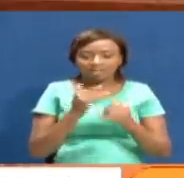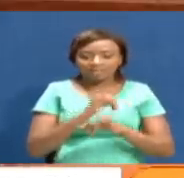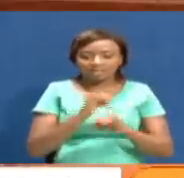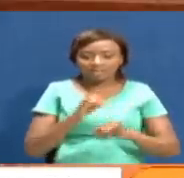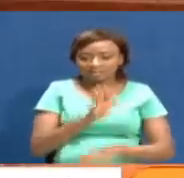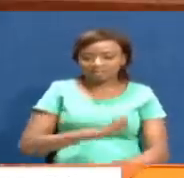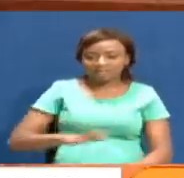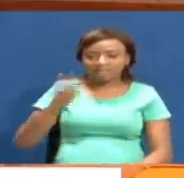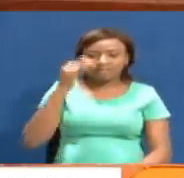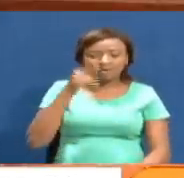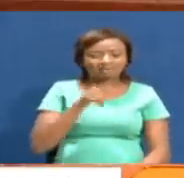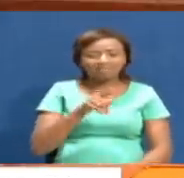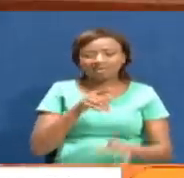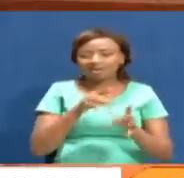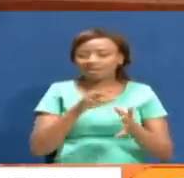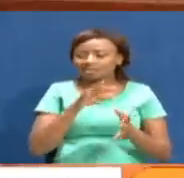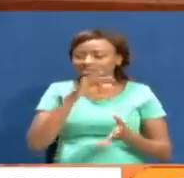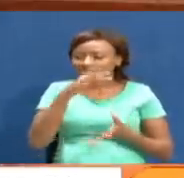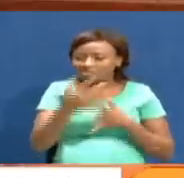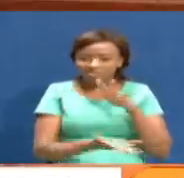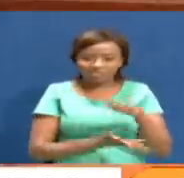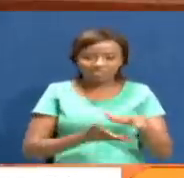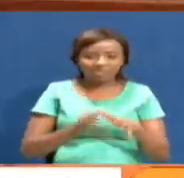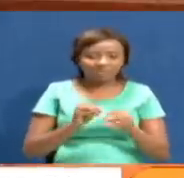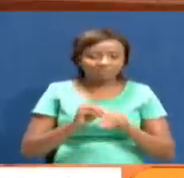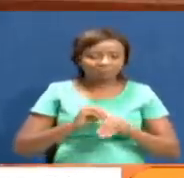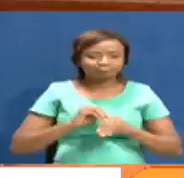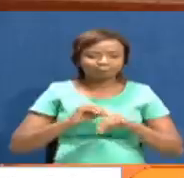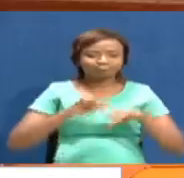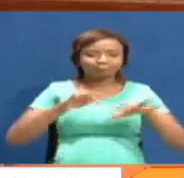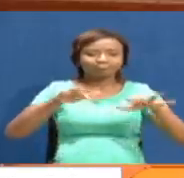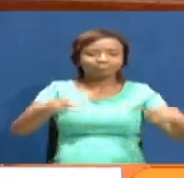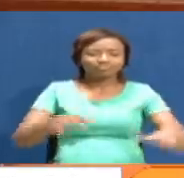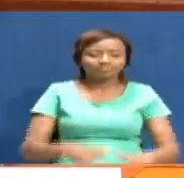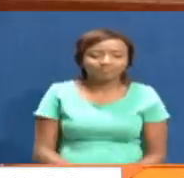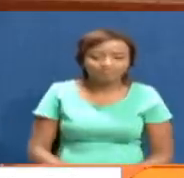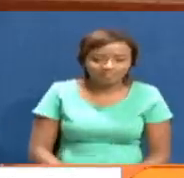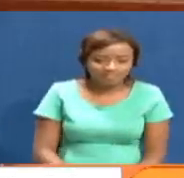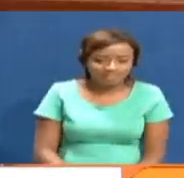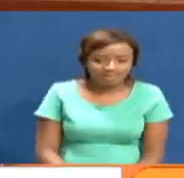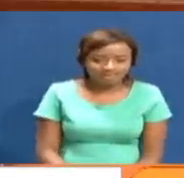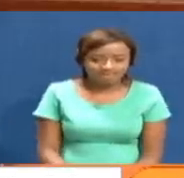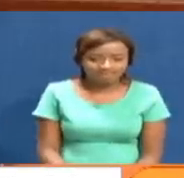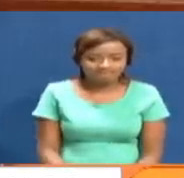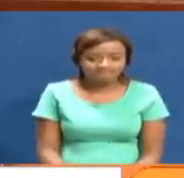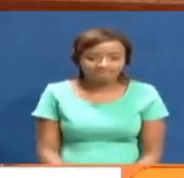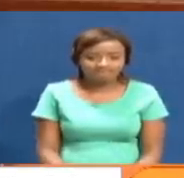area because the mess has spread. It's widely spread.